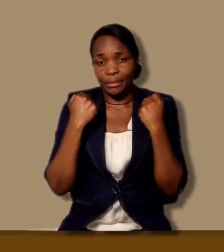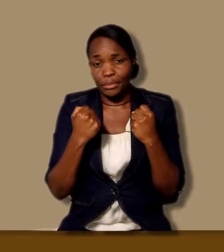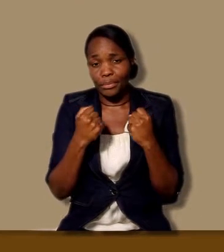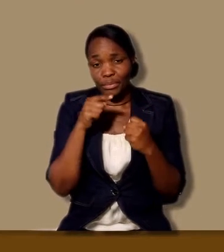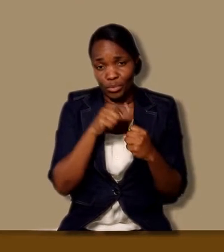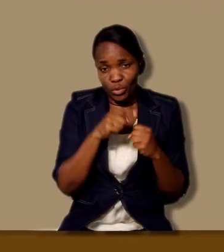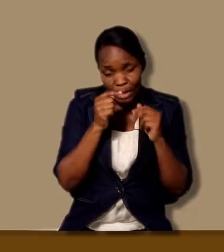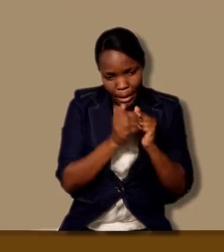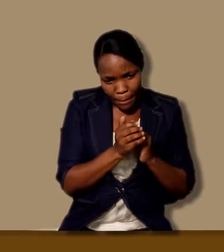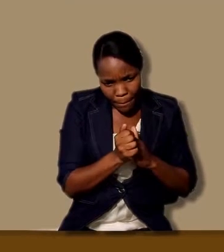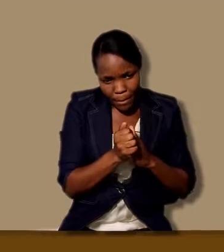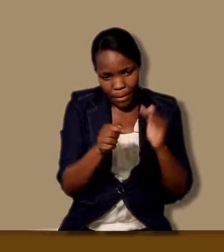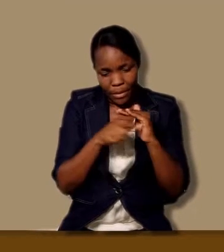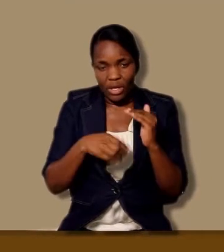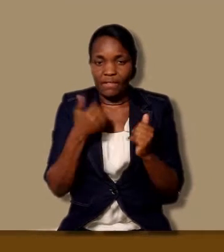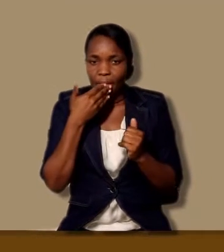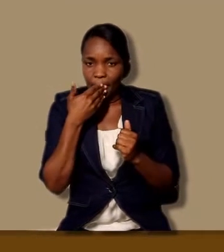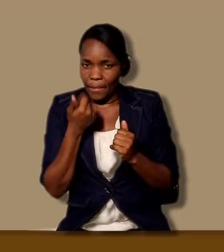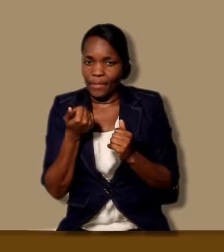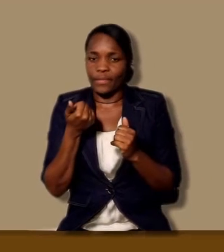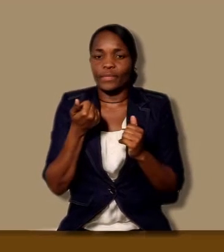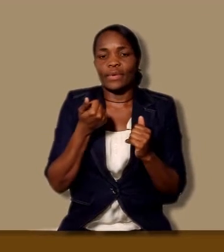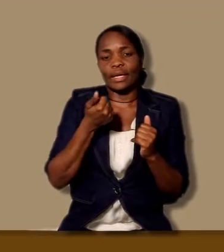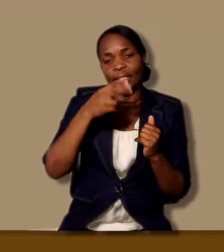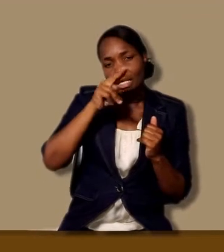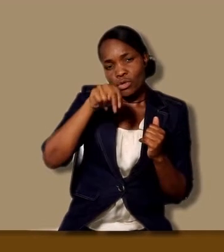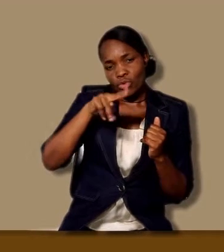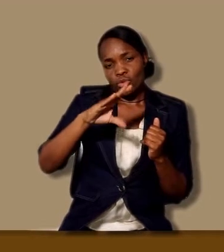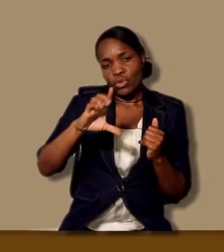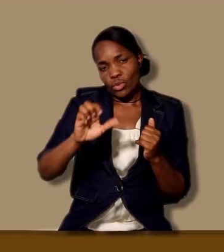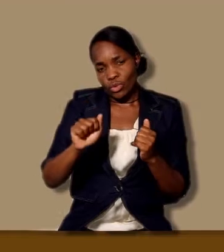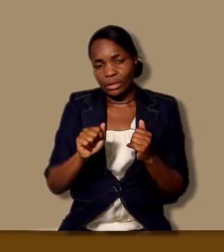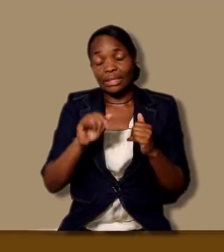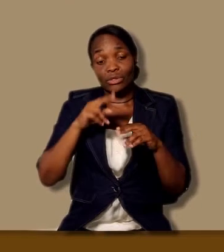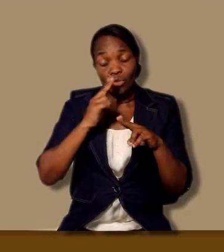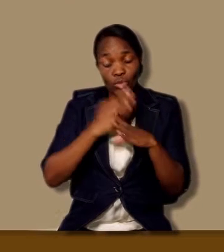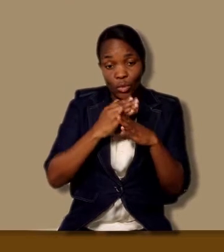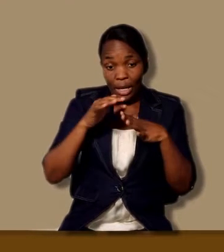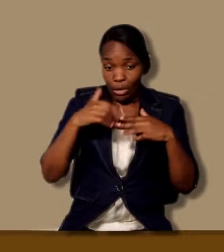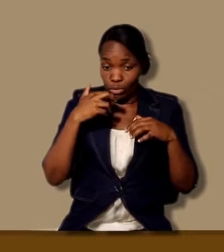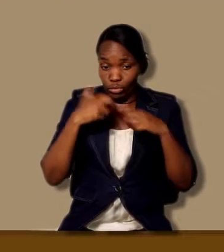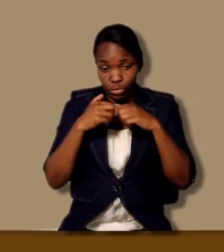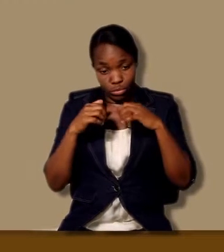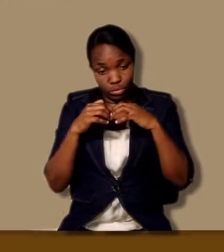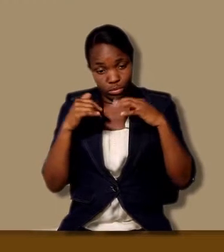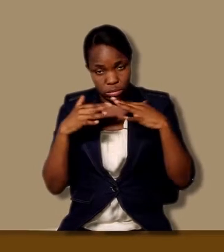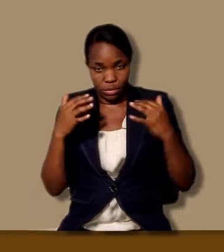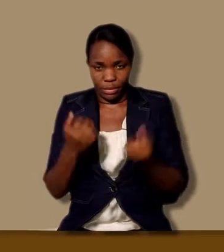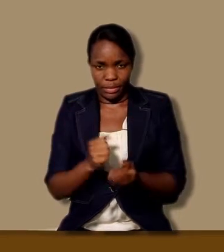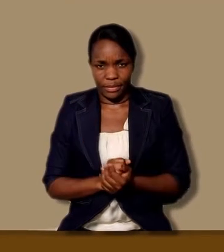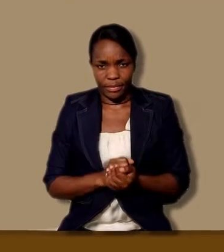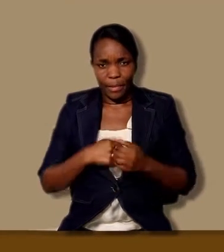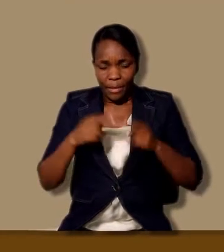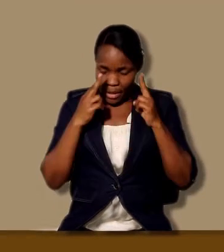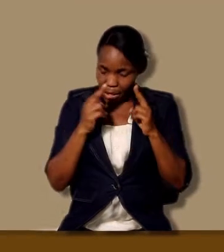fields. And the International Atomic Energy Agency guides countries to have better nuclear safety and to